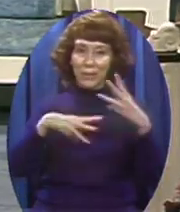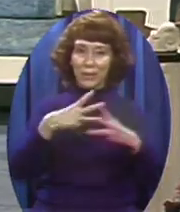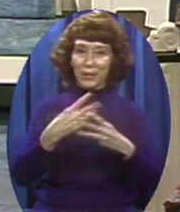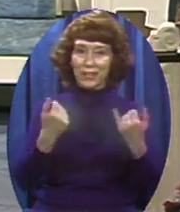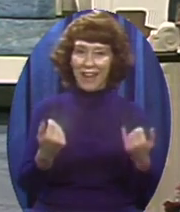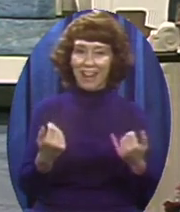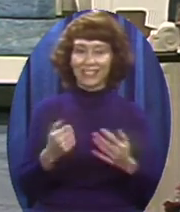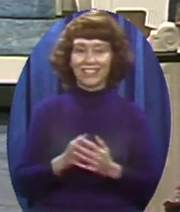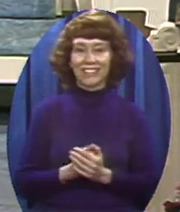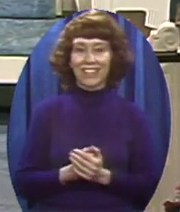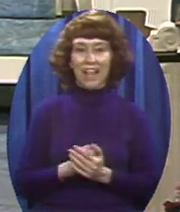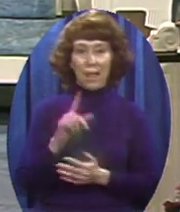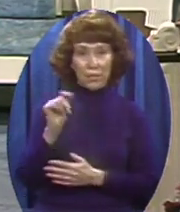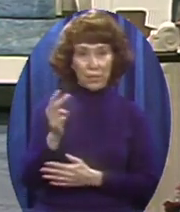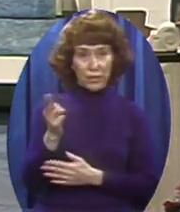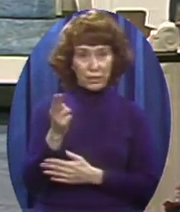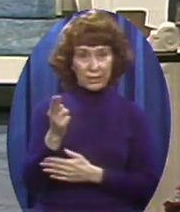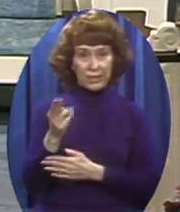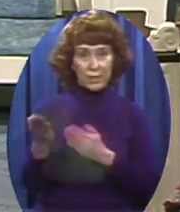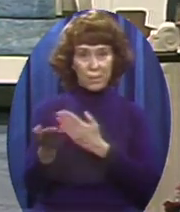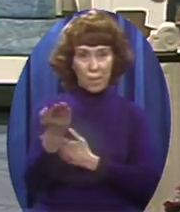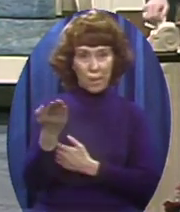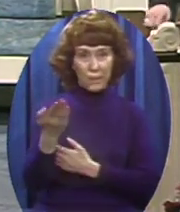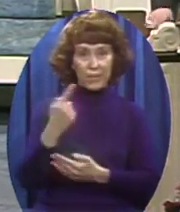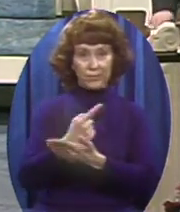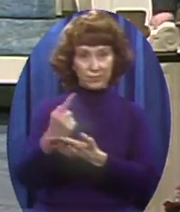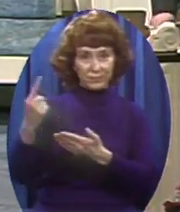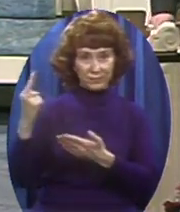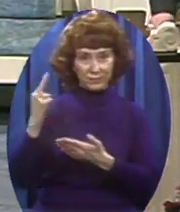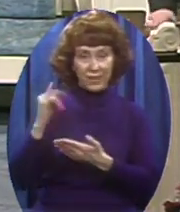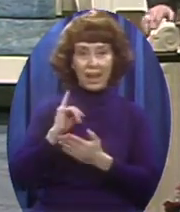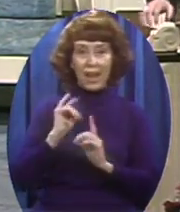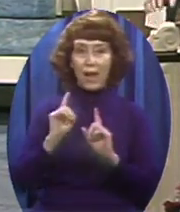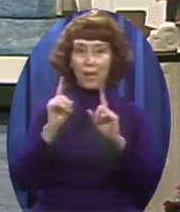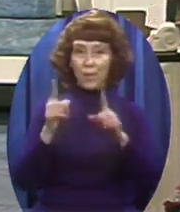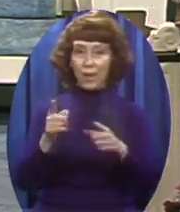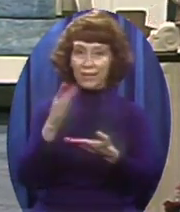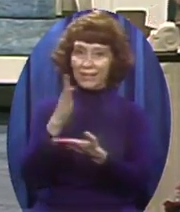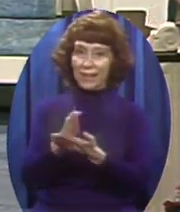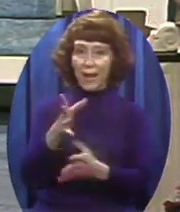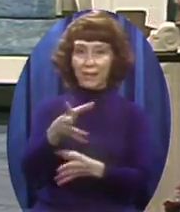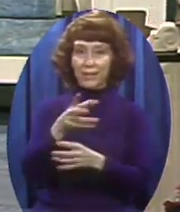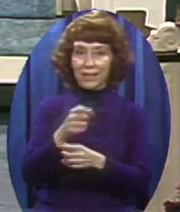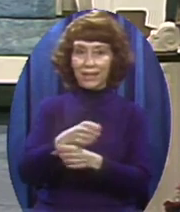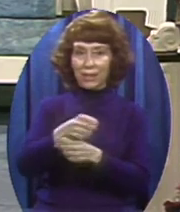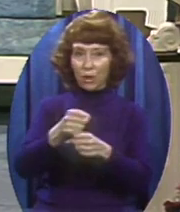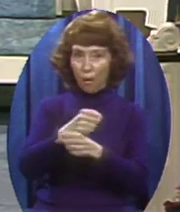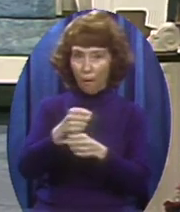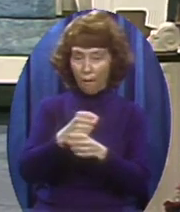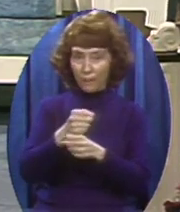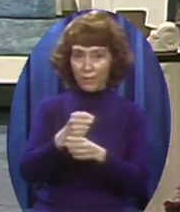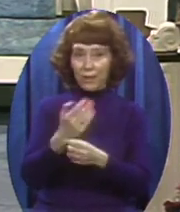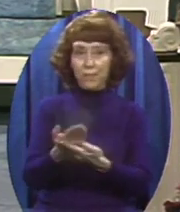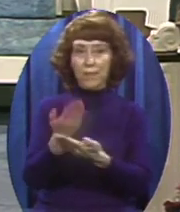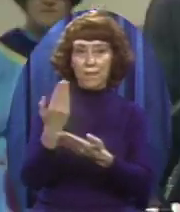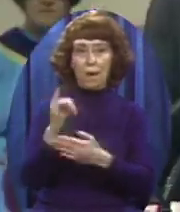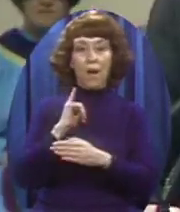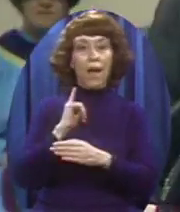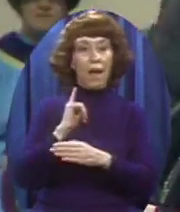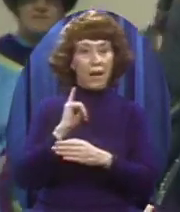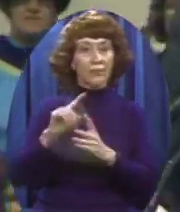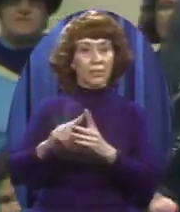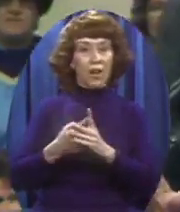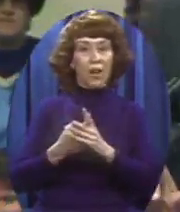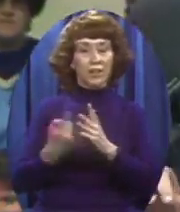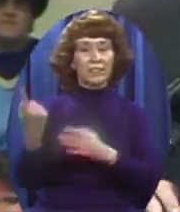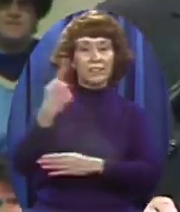Thursday morning, I went by there before I started my day's chores, and I had a funeral service a little later that day, got a cup of coffee,